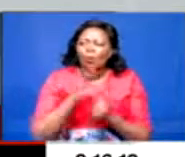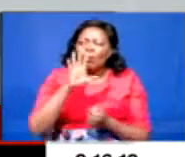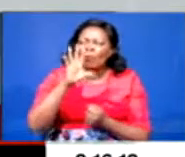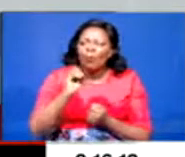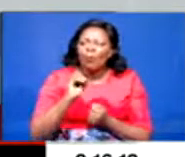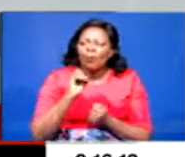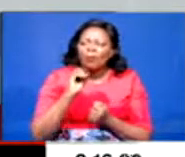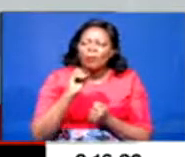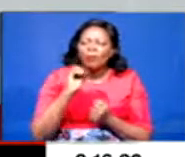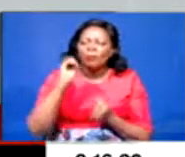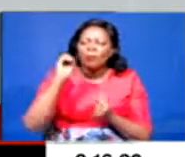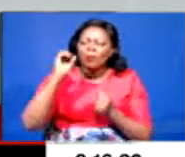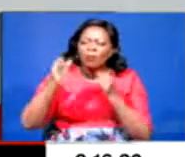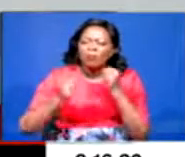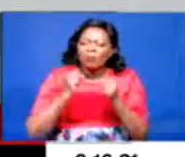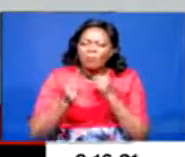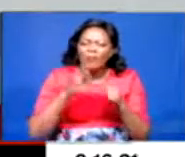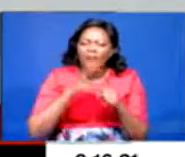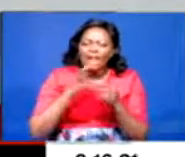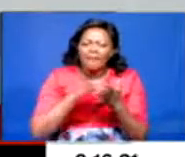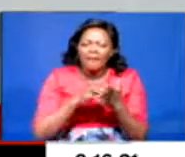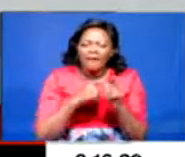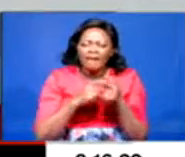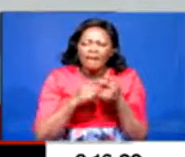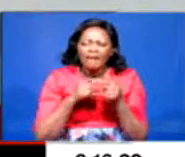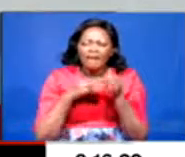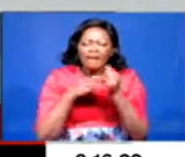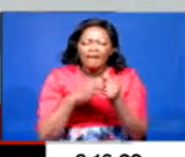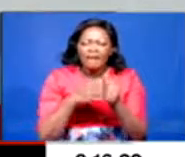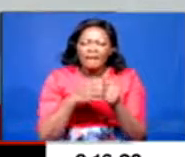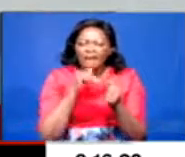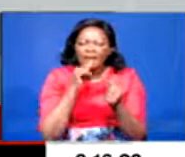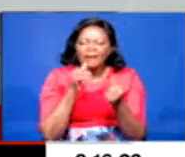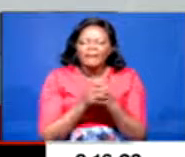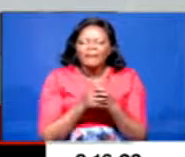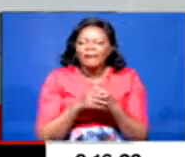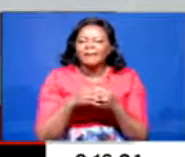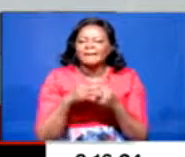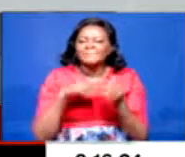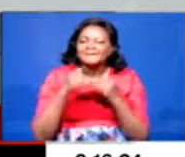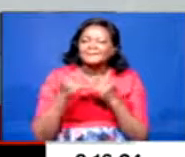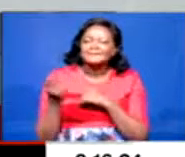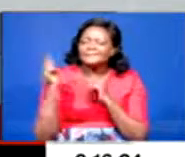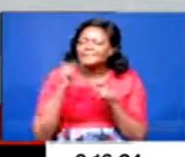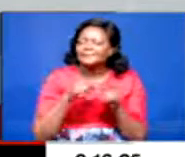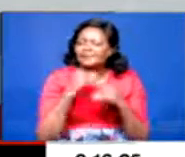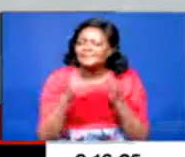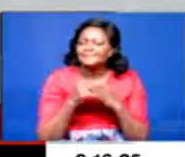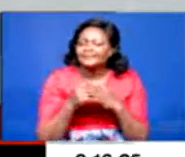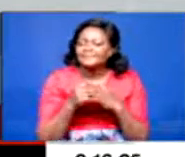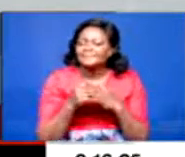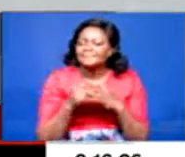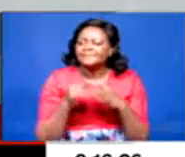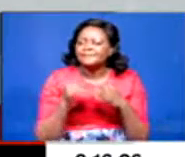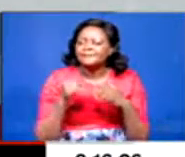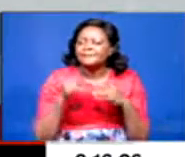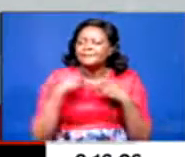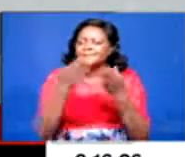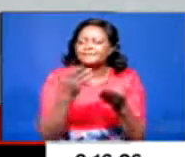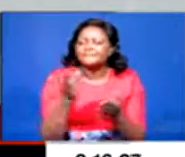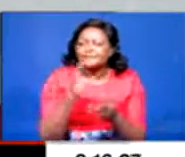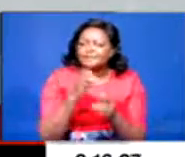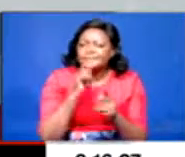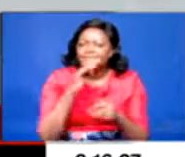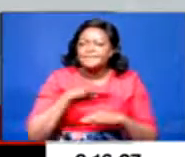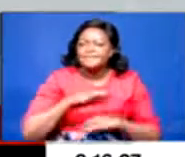the 55 polling stations, and the ones that are left is not enough. Even if they all go to this candidate, are not enough to. So